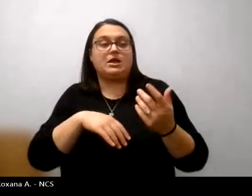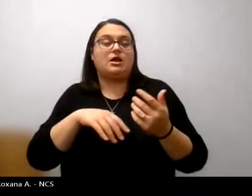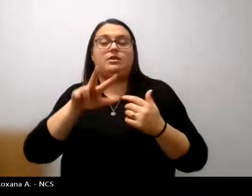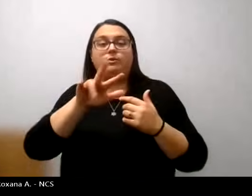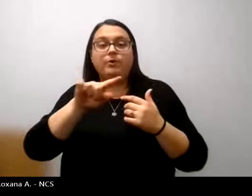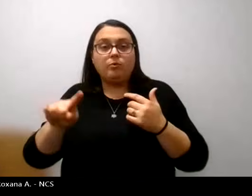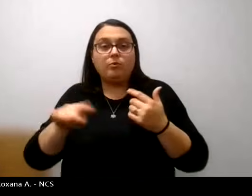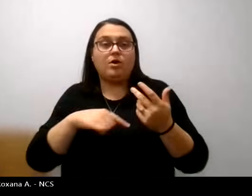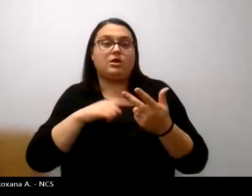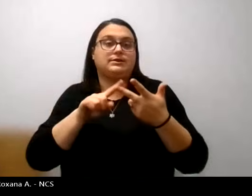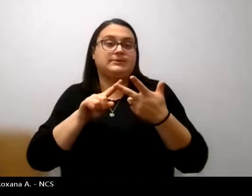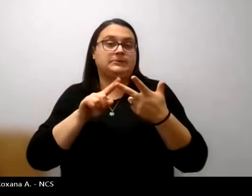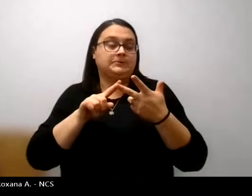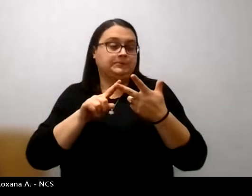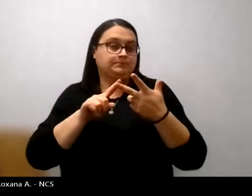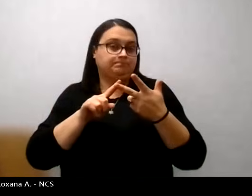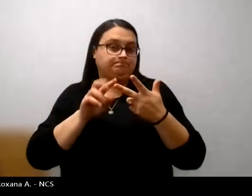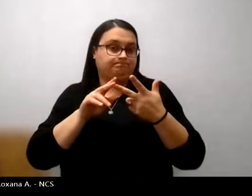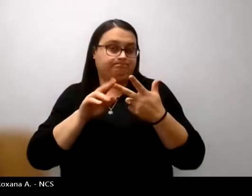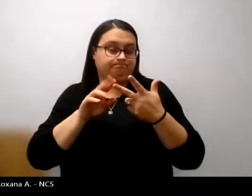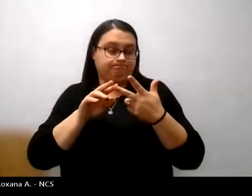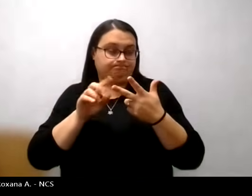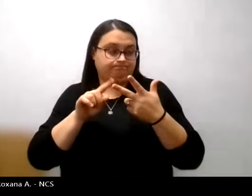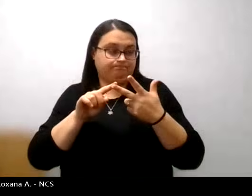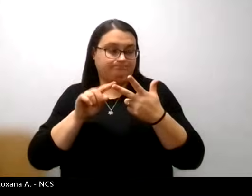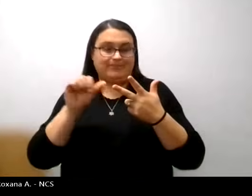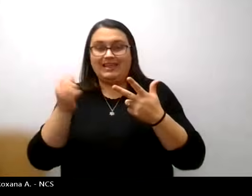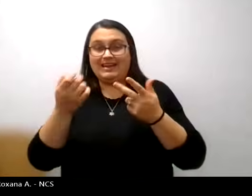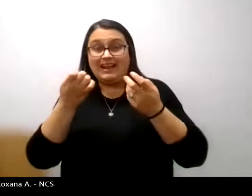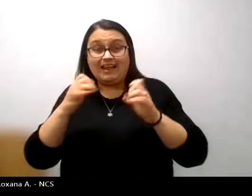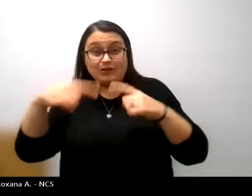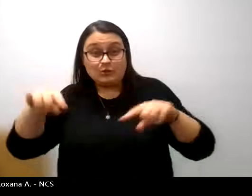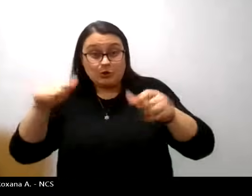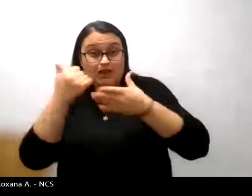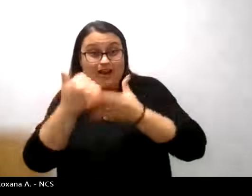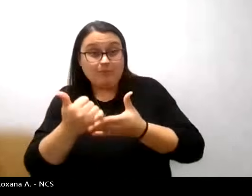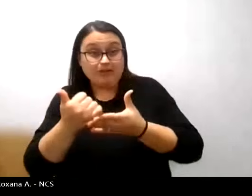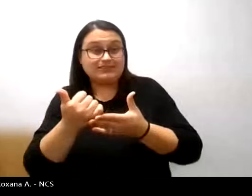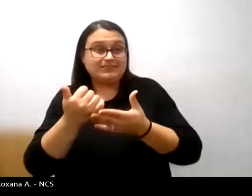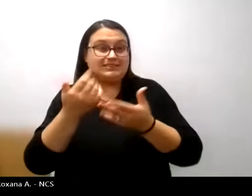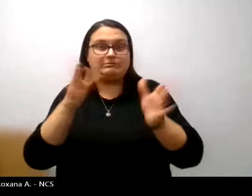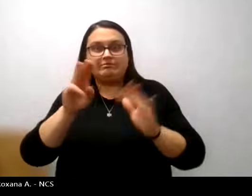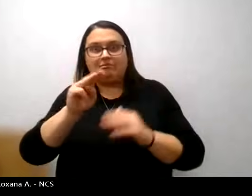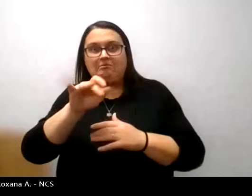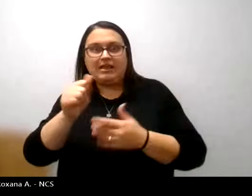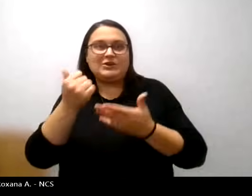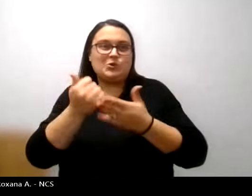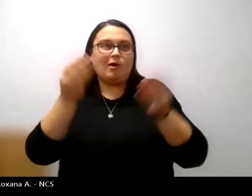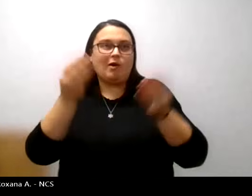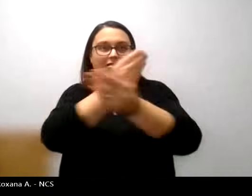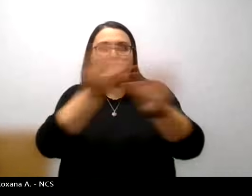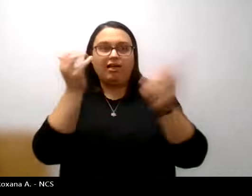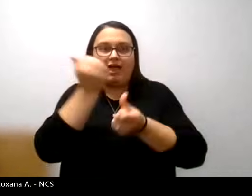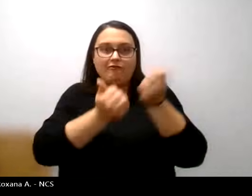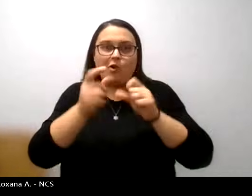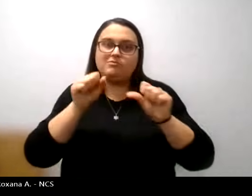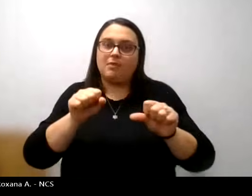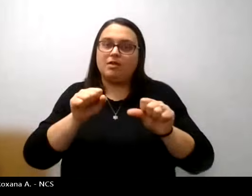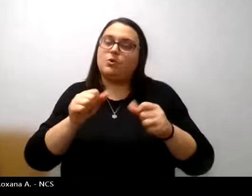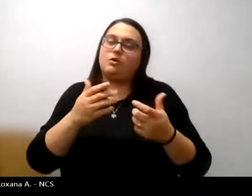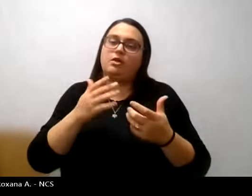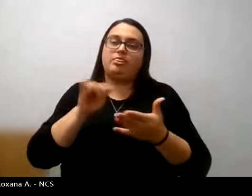311, and then any efforts that you all can help us as the mass media to get the information out there. That's how